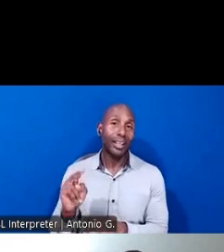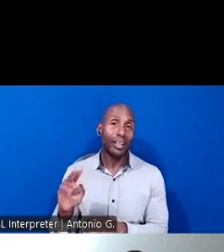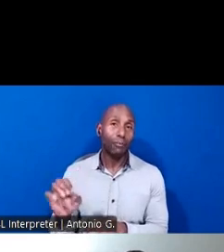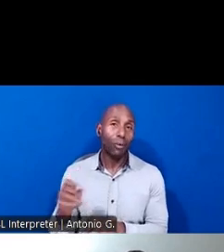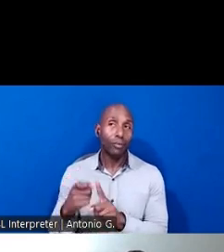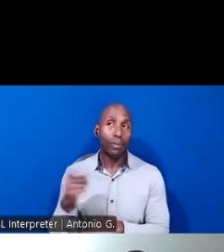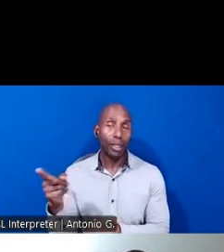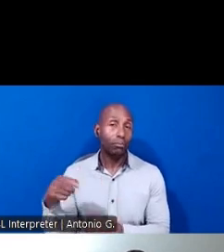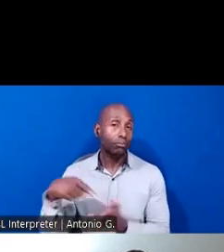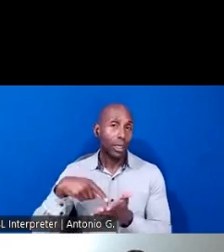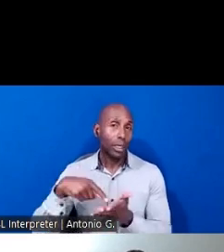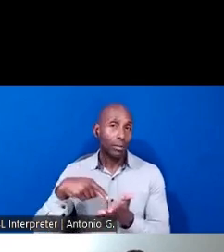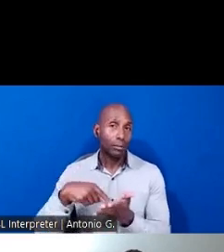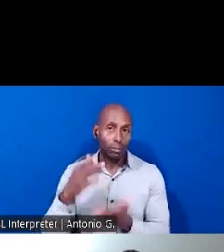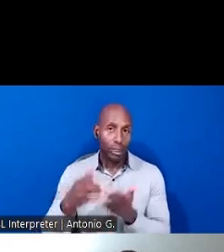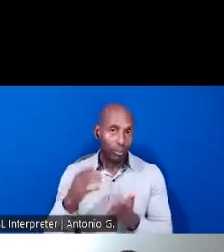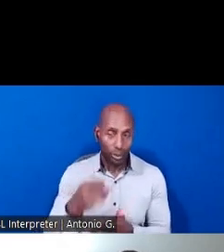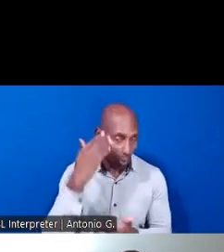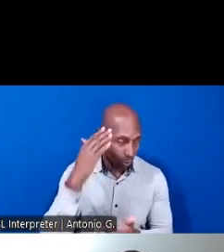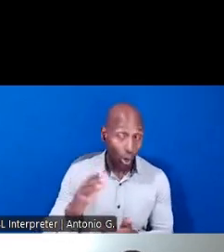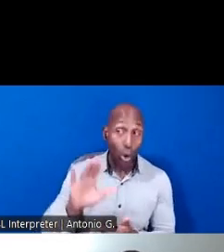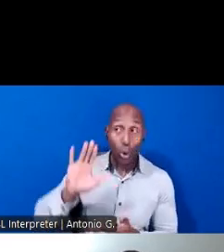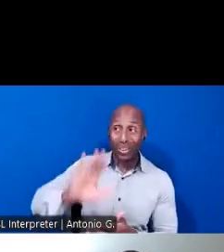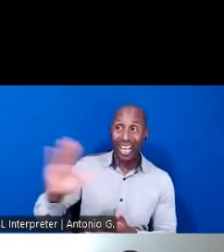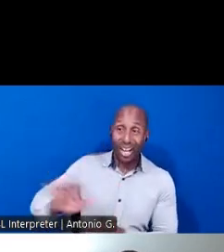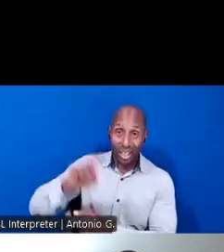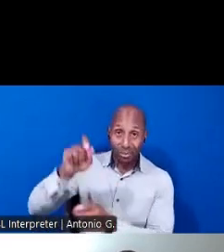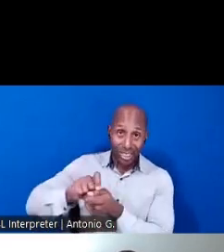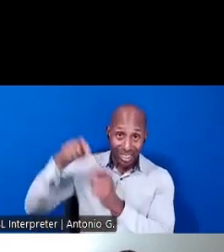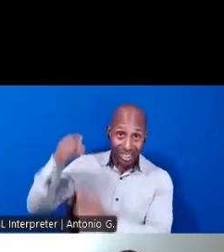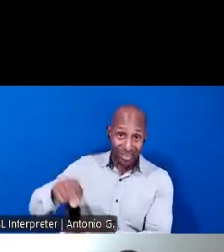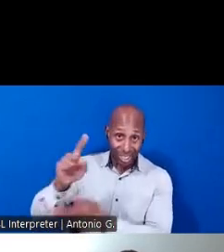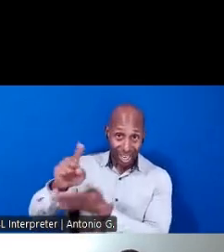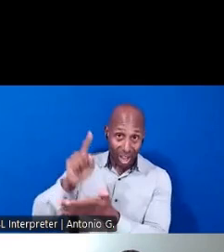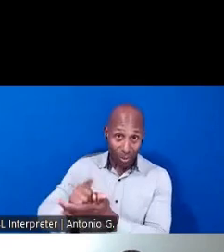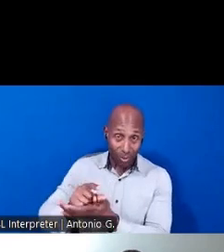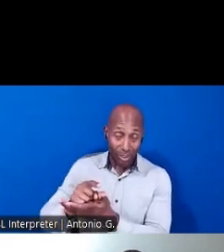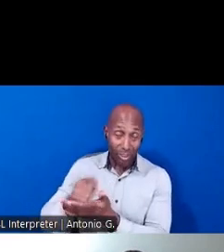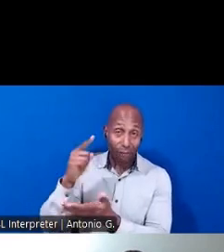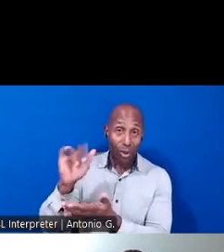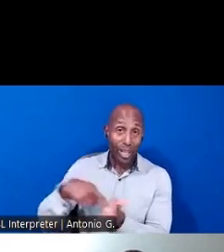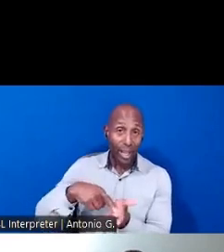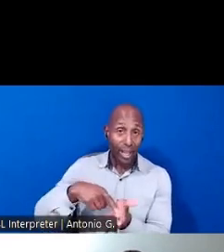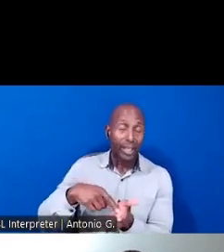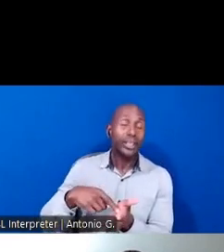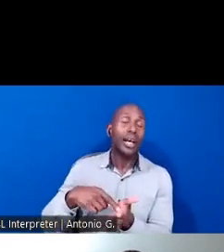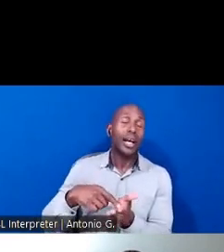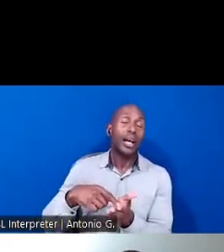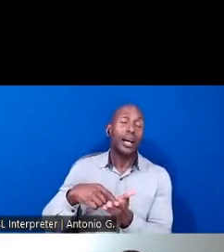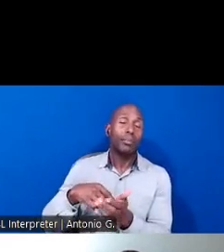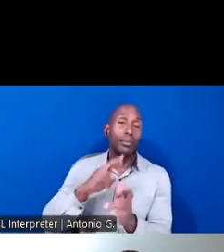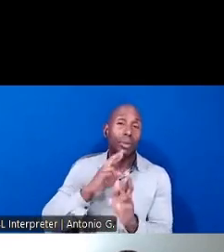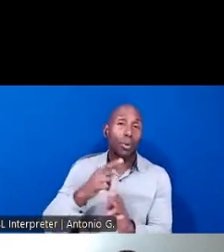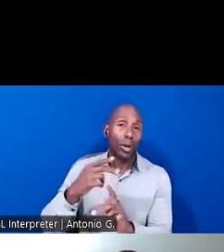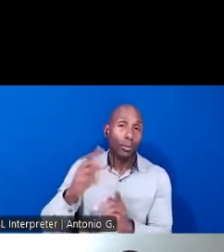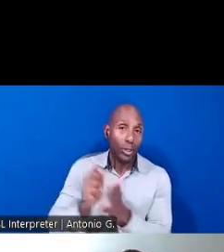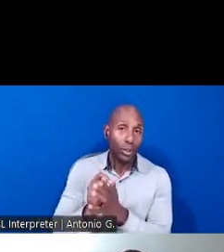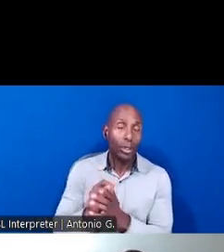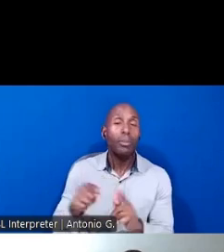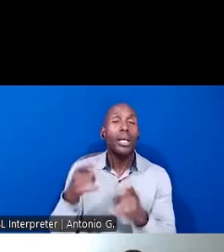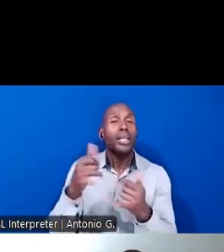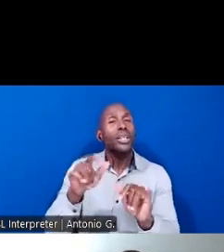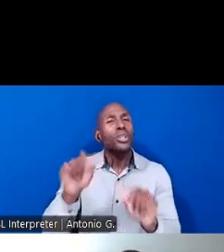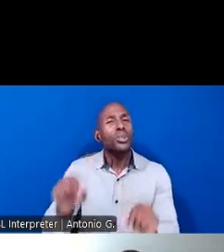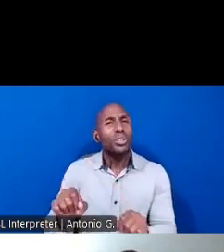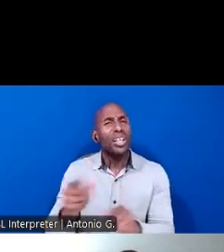necessarily know like their hours that they worked for the period. You can still calculate kind of an